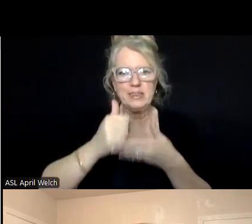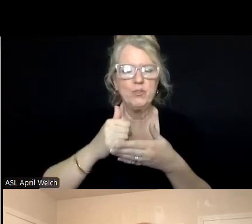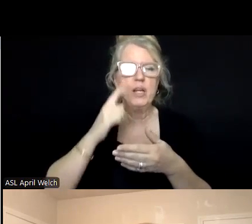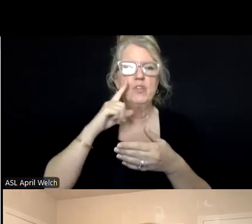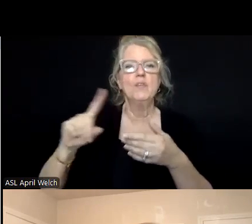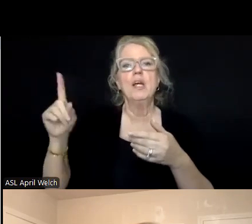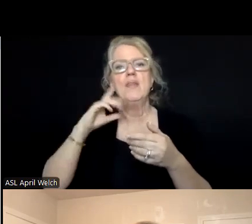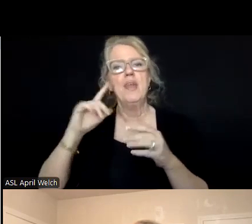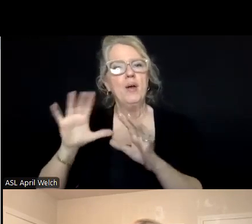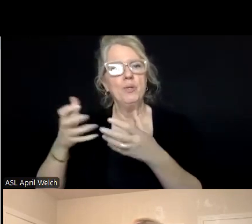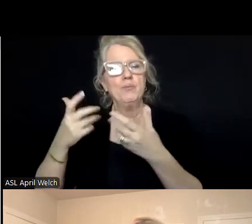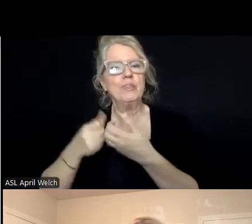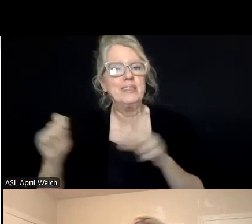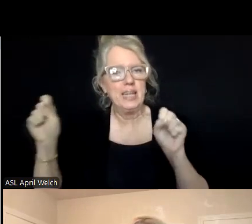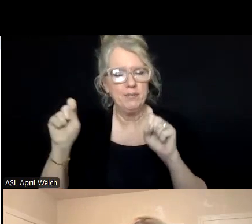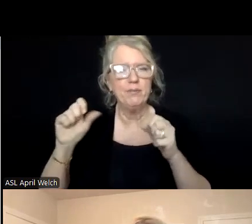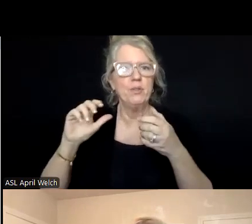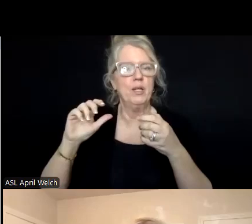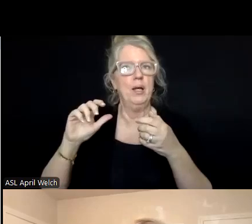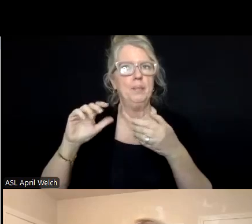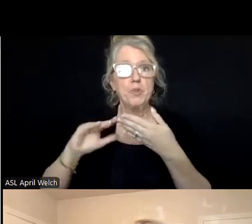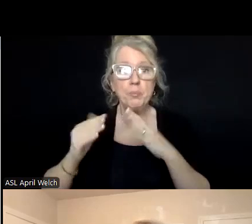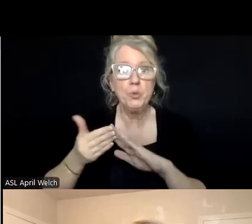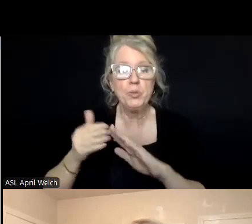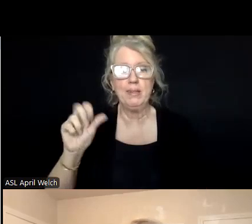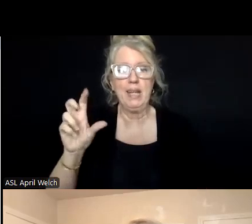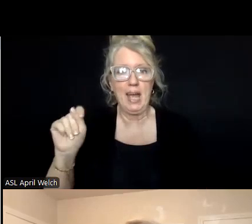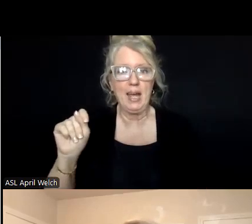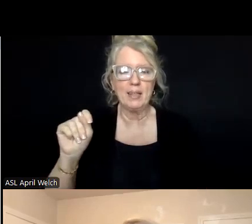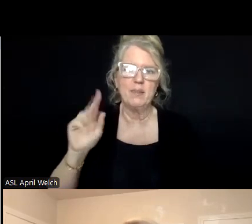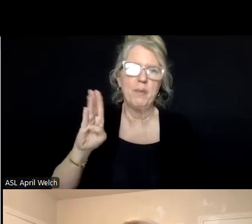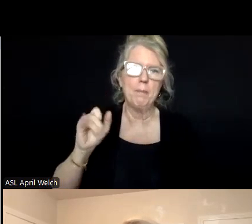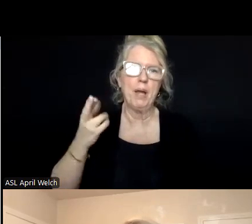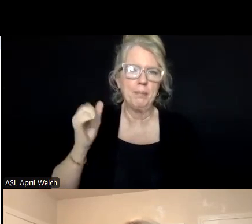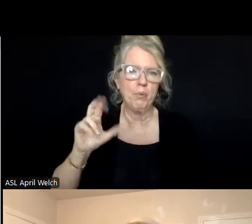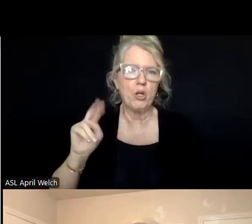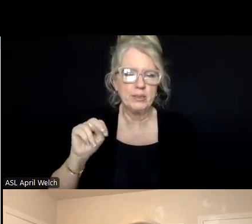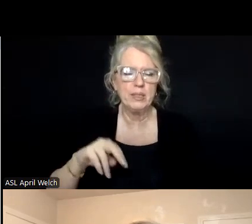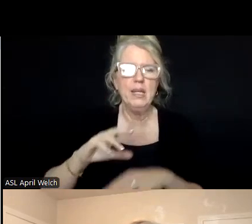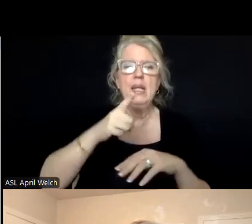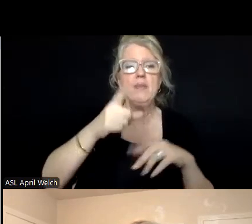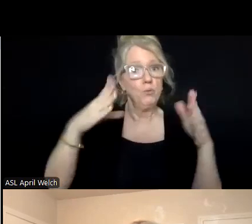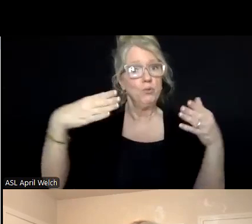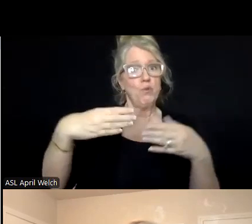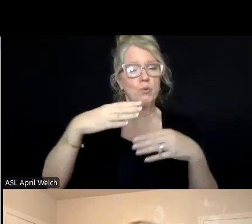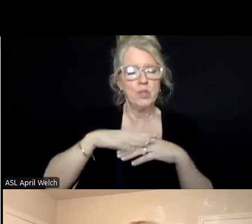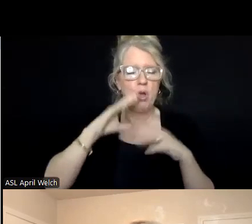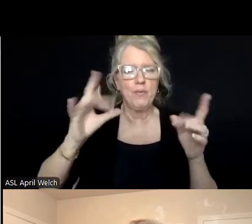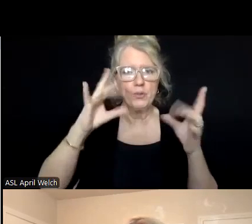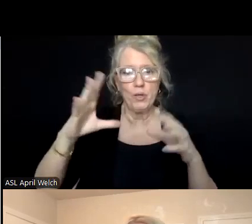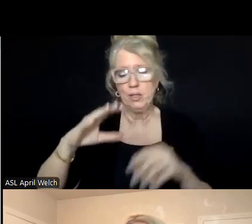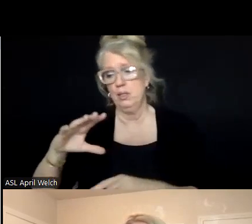the Bipartisan Safer Communities Act with a particular focus, a sole focus on crisis. When